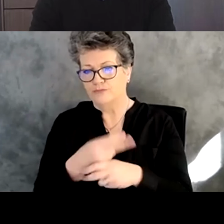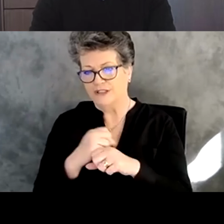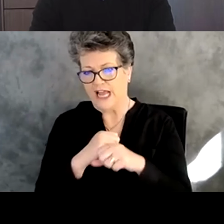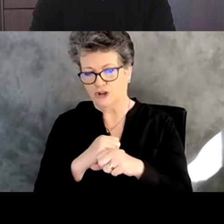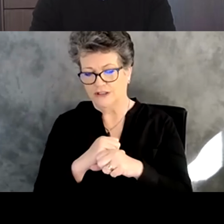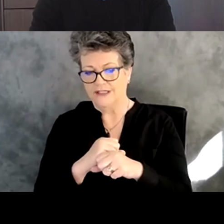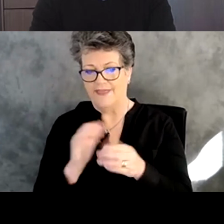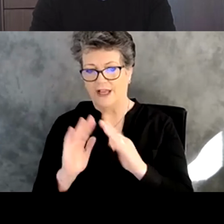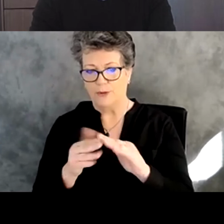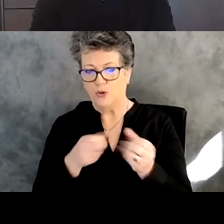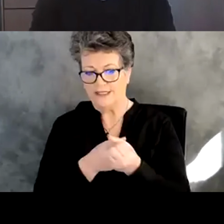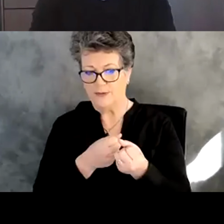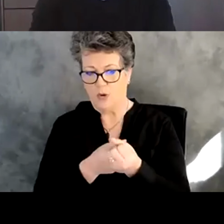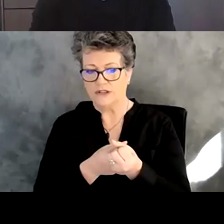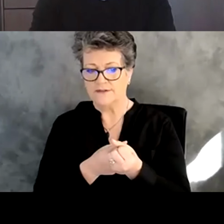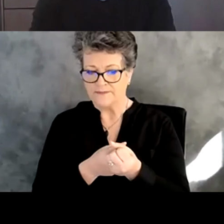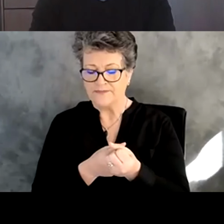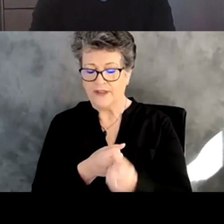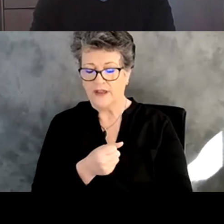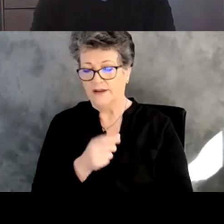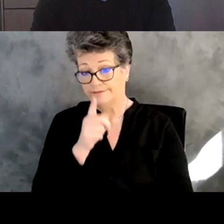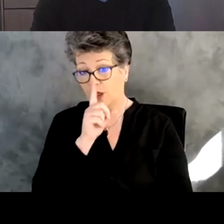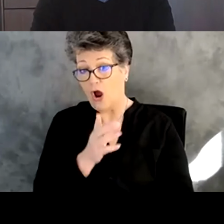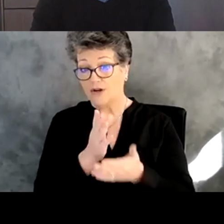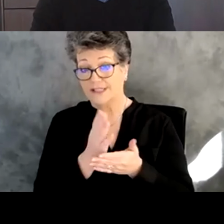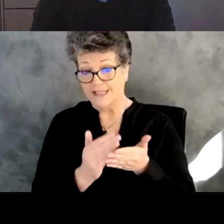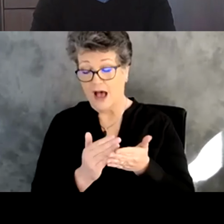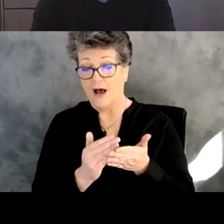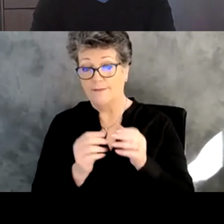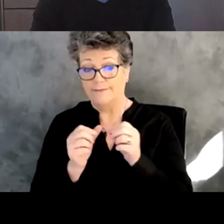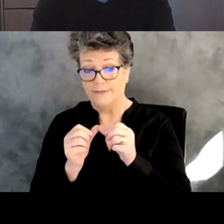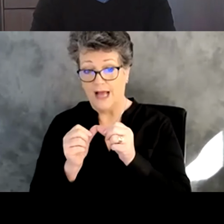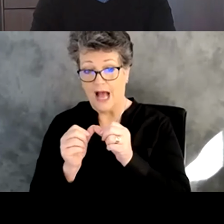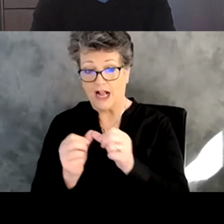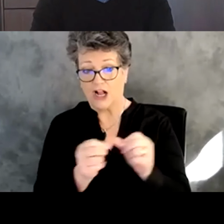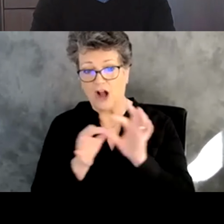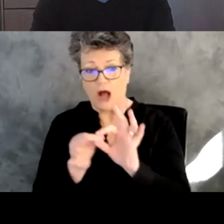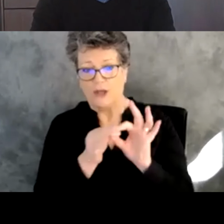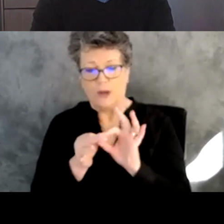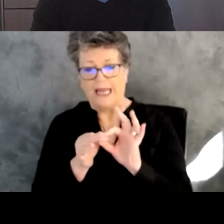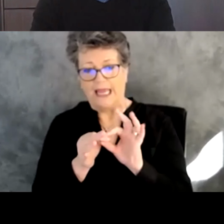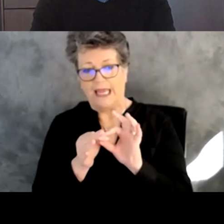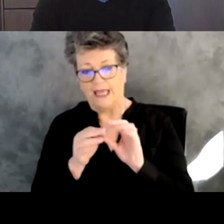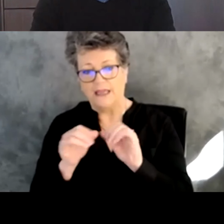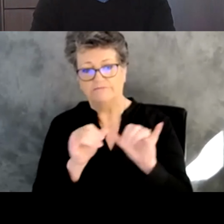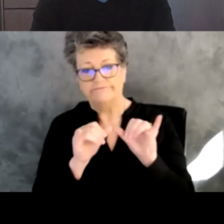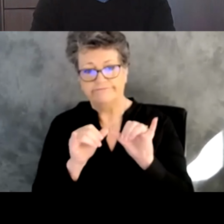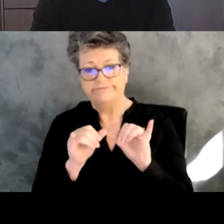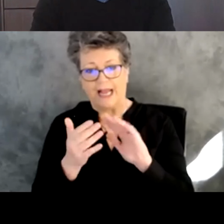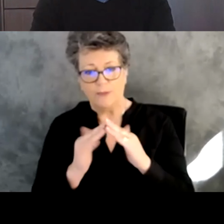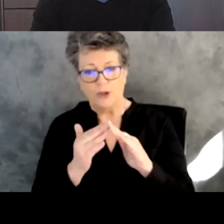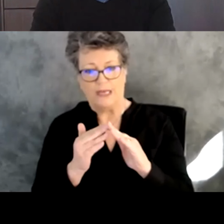community supports. There are some continuity of care protections for folks that are transitioning from whole person care and health